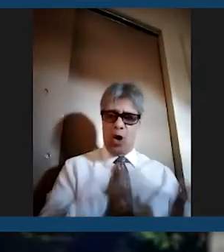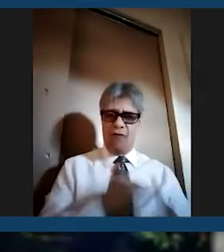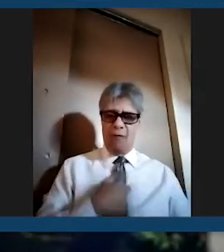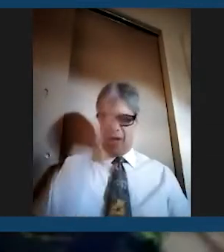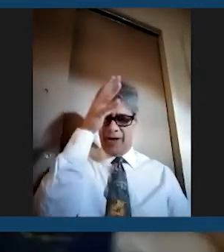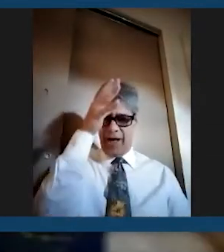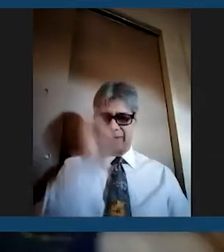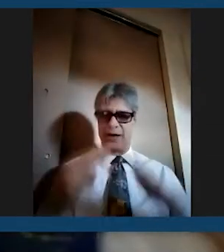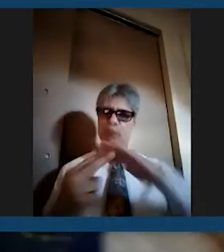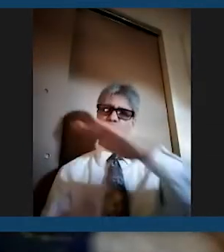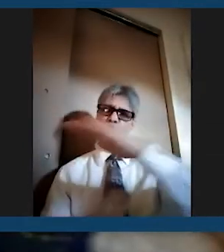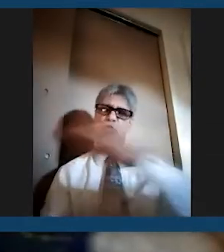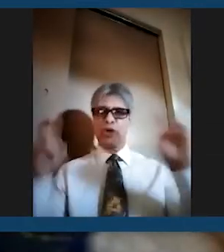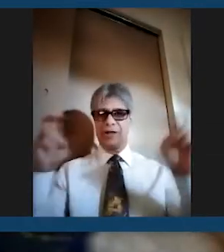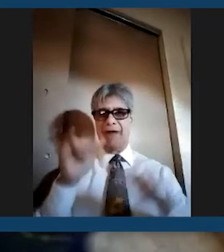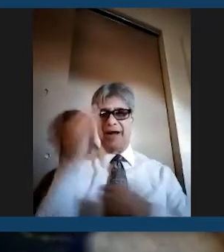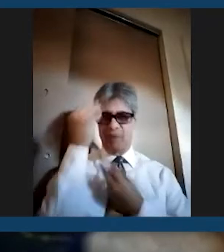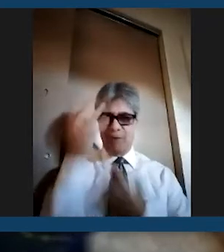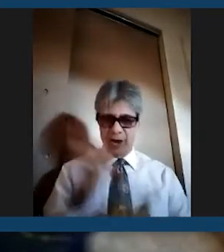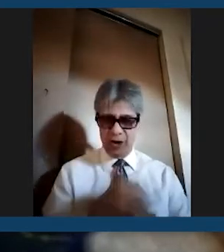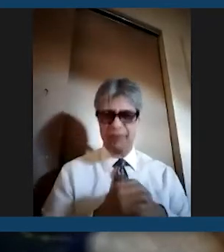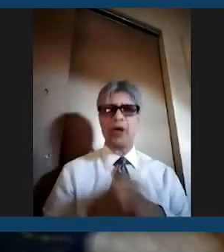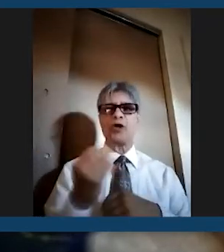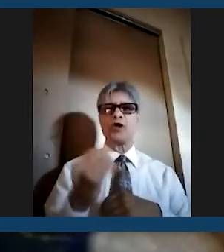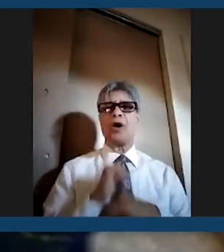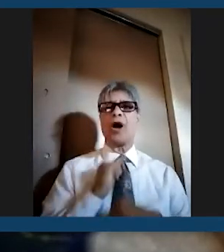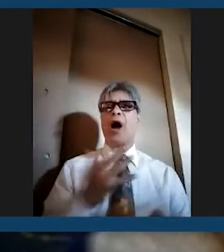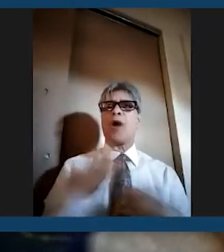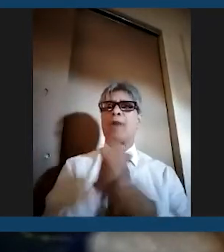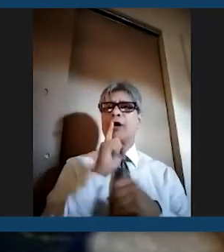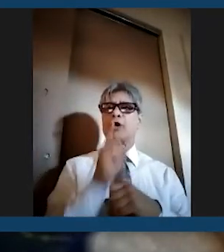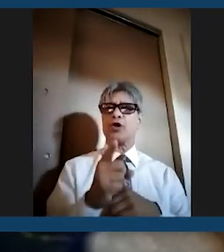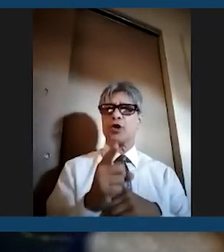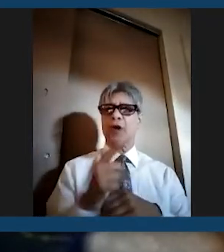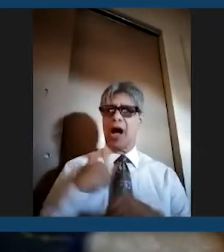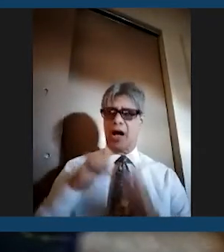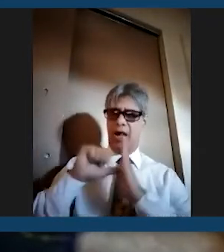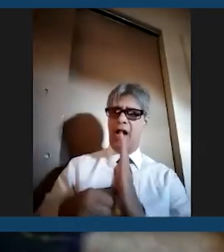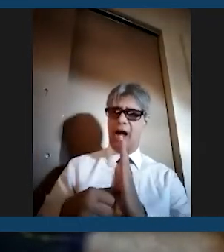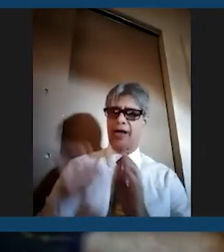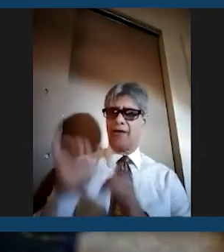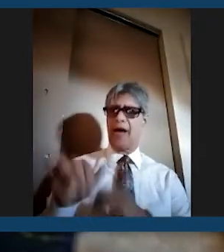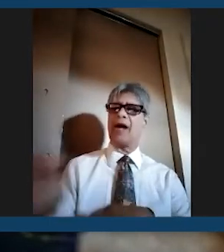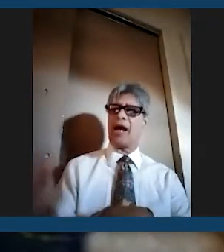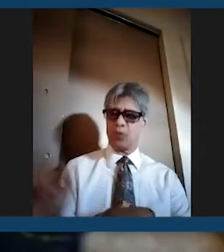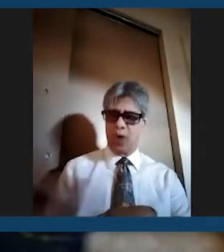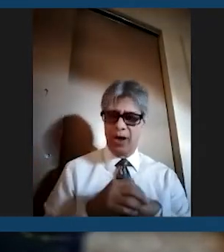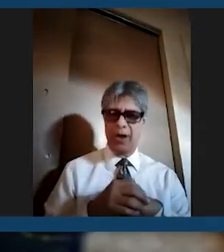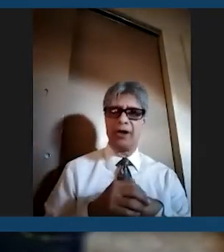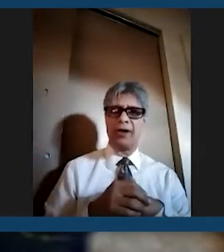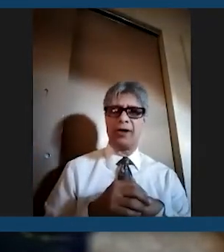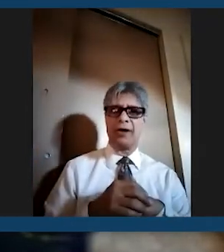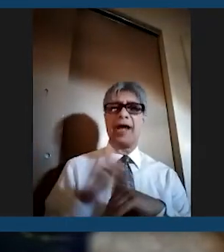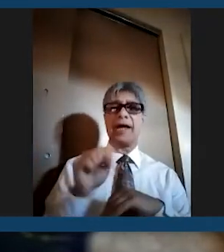bridging that information. So, you know, I wanted to make sure that I highlighted that as well. Yes,